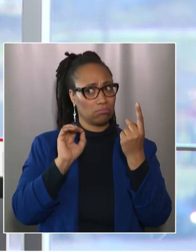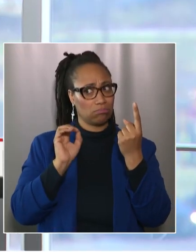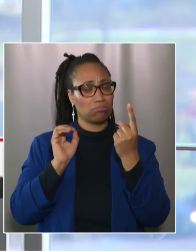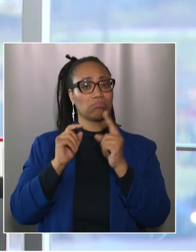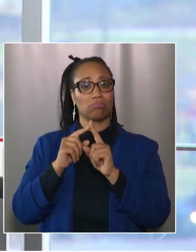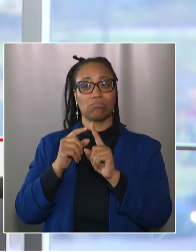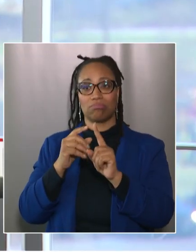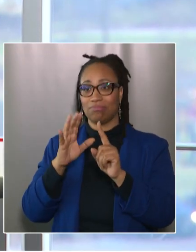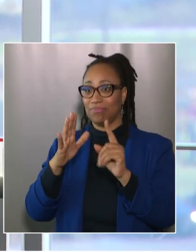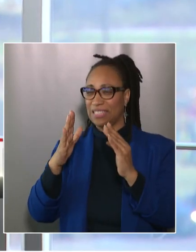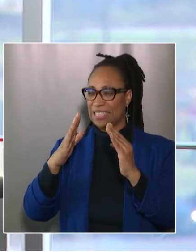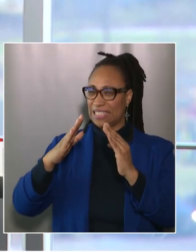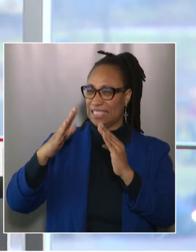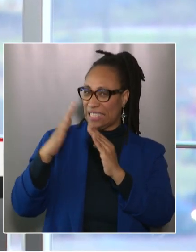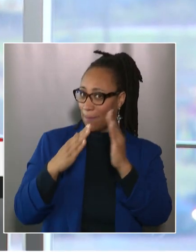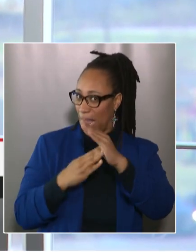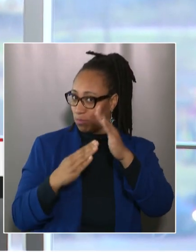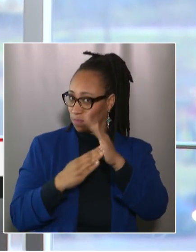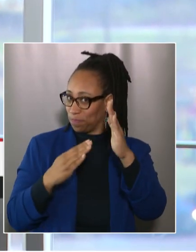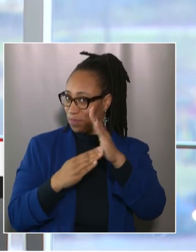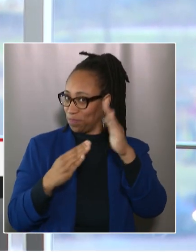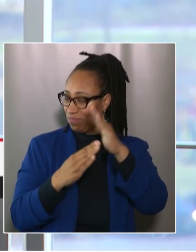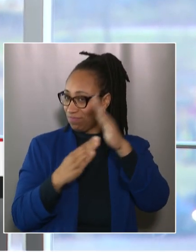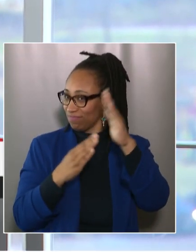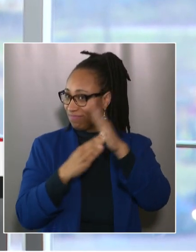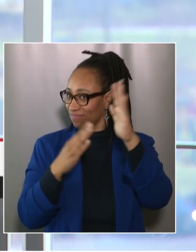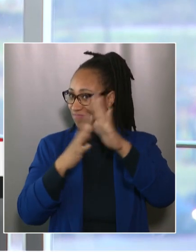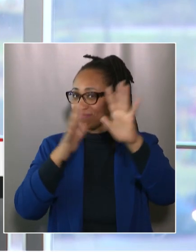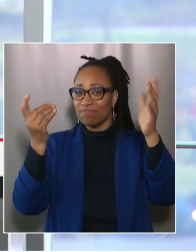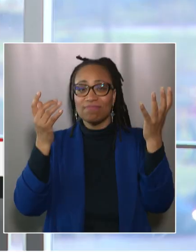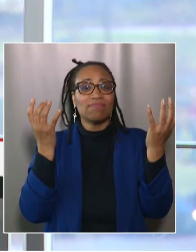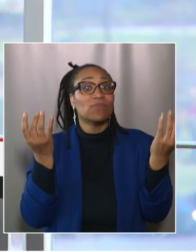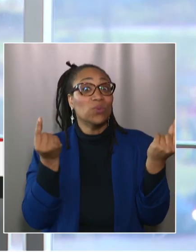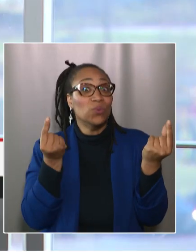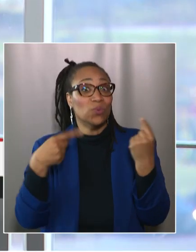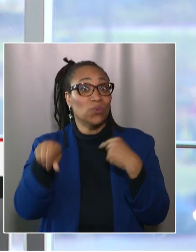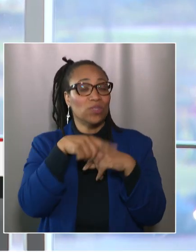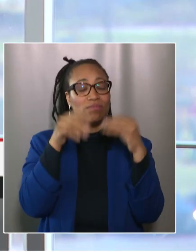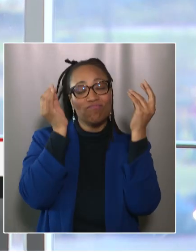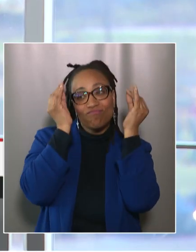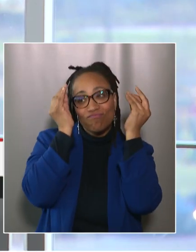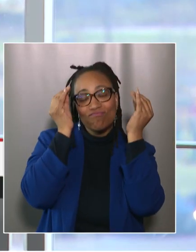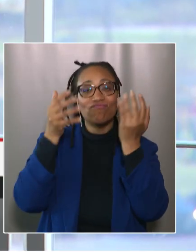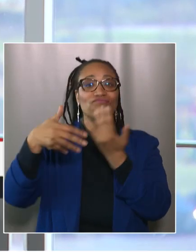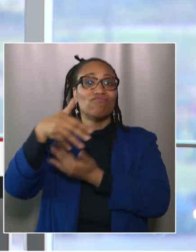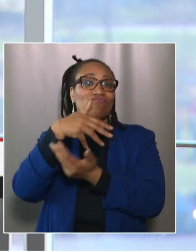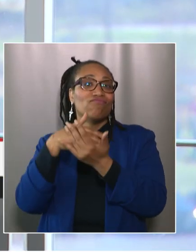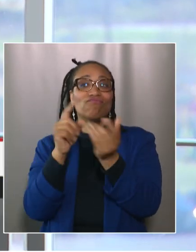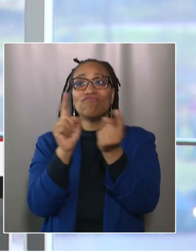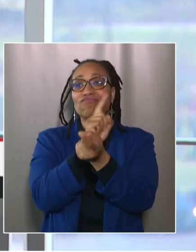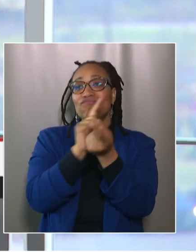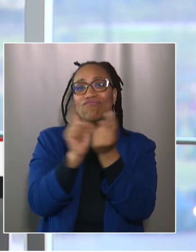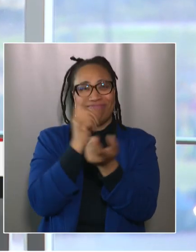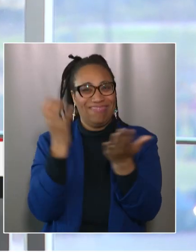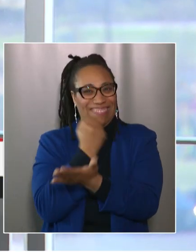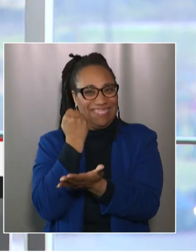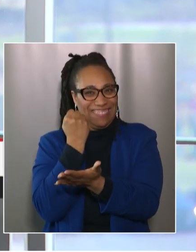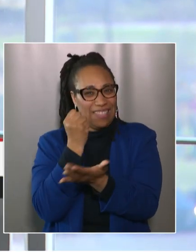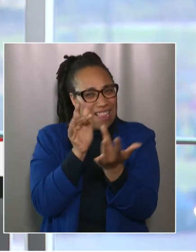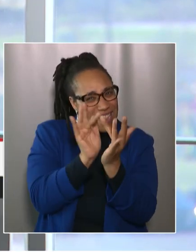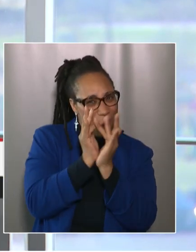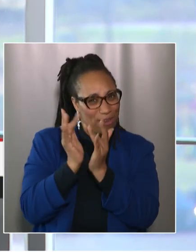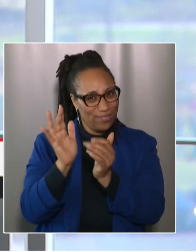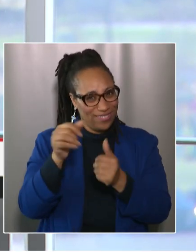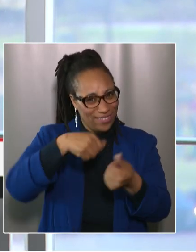make sure that, we get your juices flowing again. So reconvene. Feel free to, connect with each other.